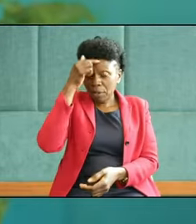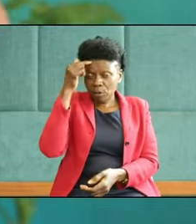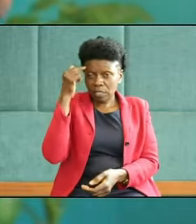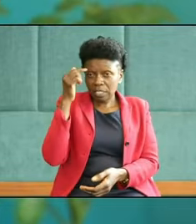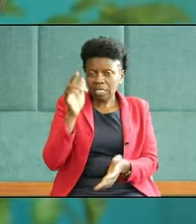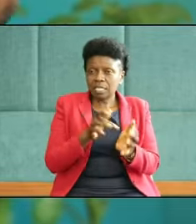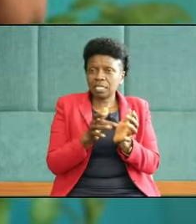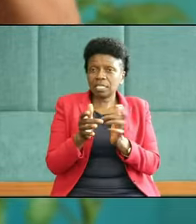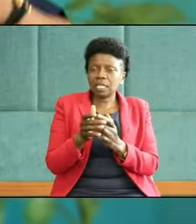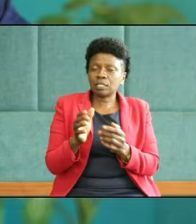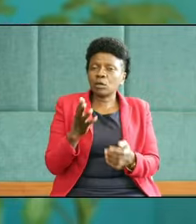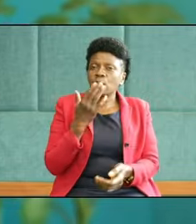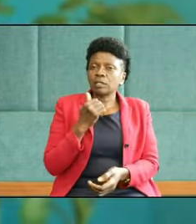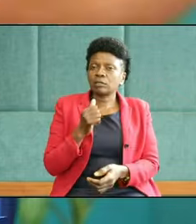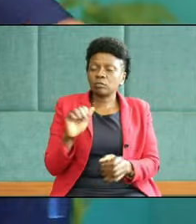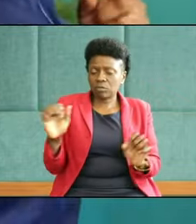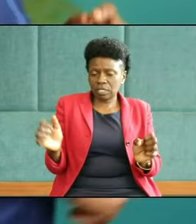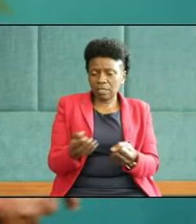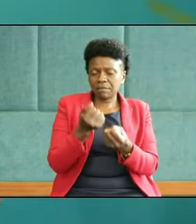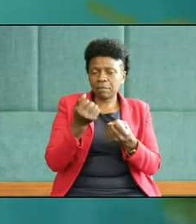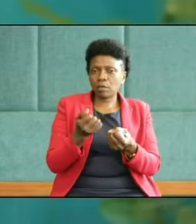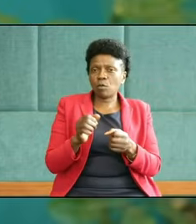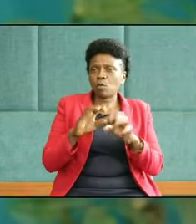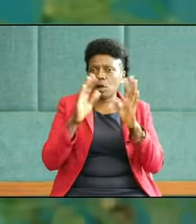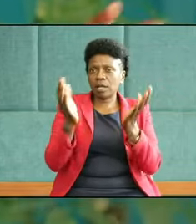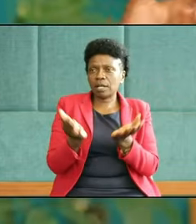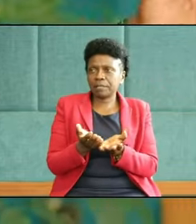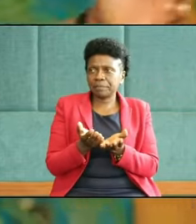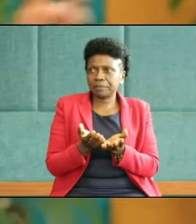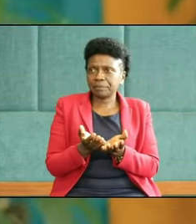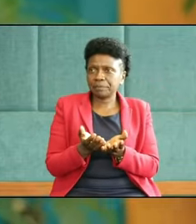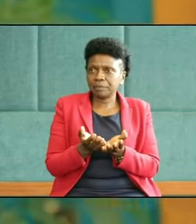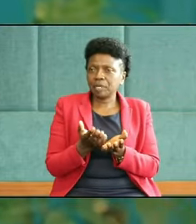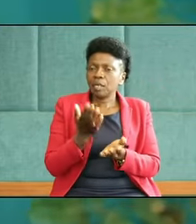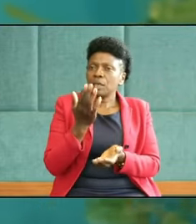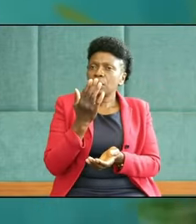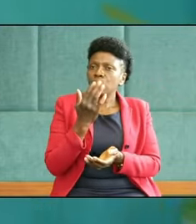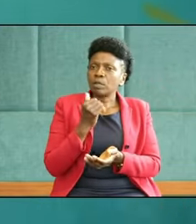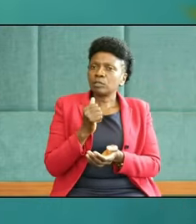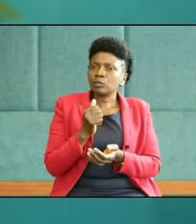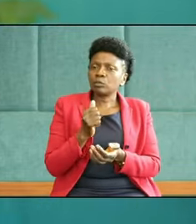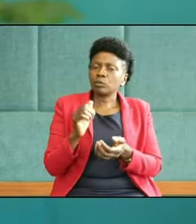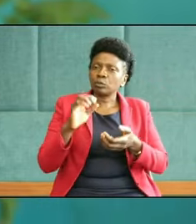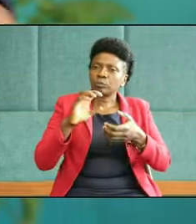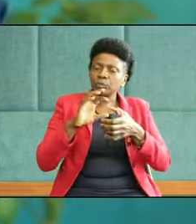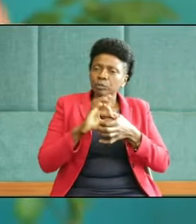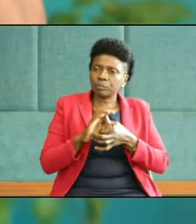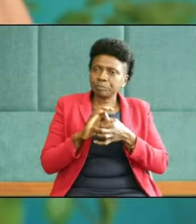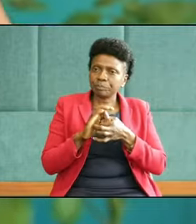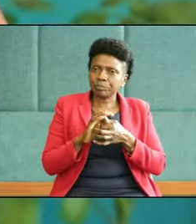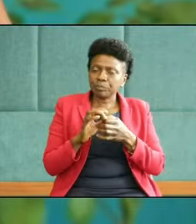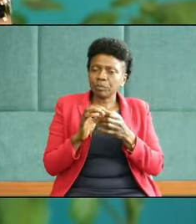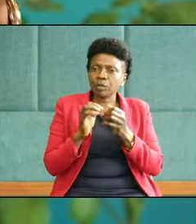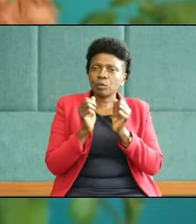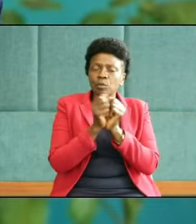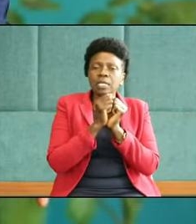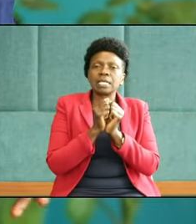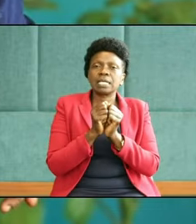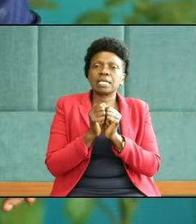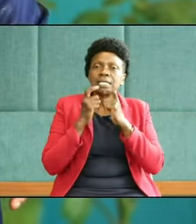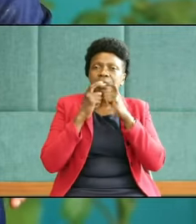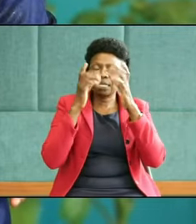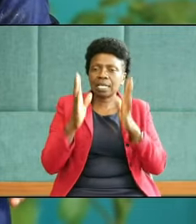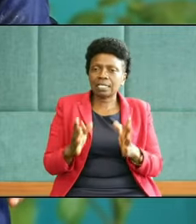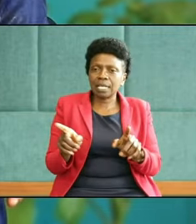save the world. We are here because Jesus wants to redeem the world. And he wants to partner with sinners like us in this